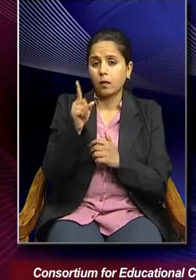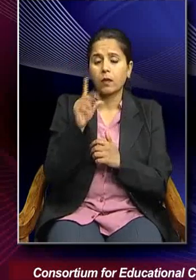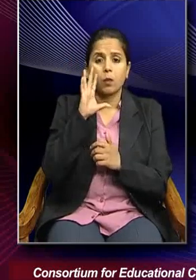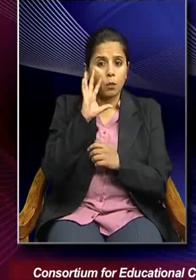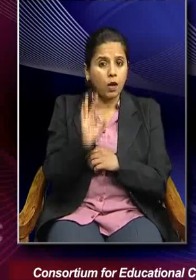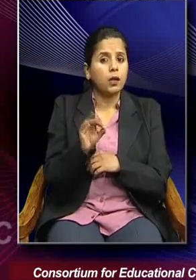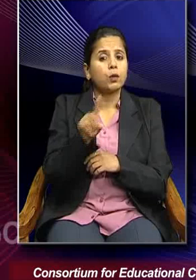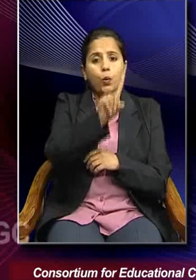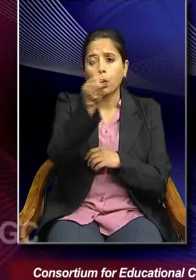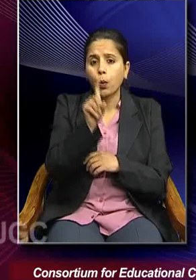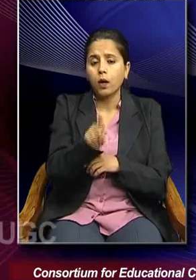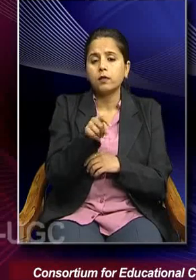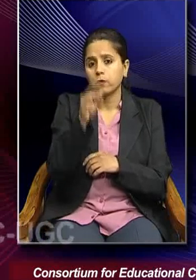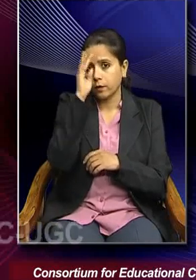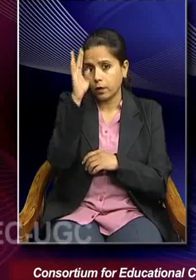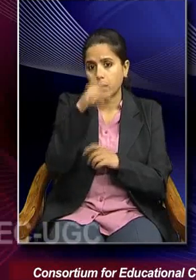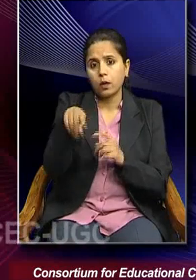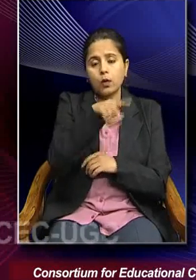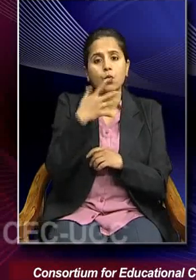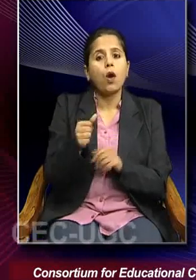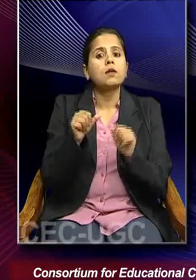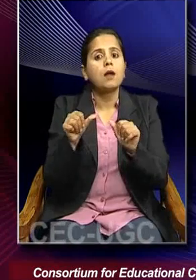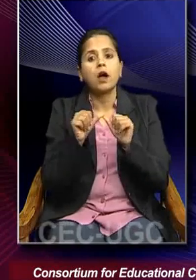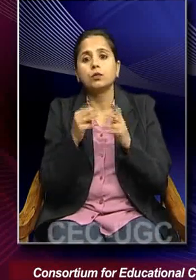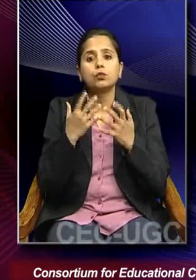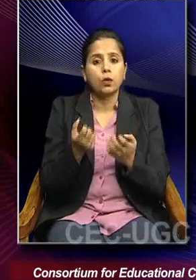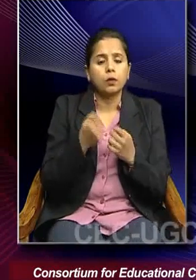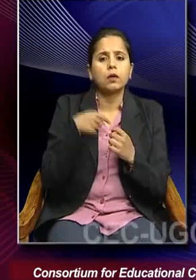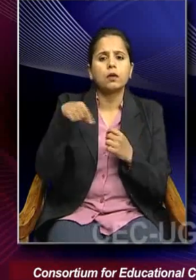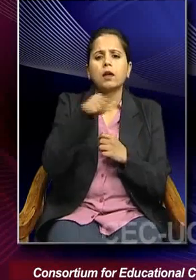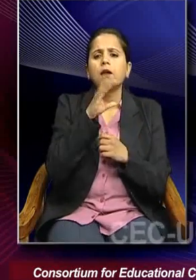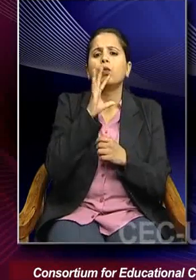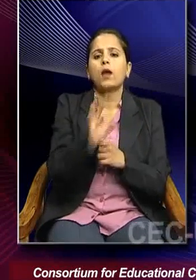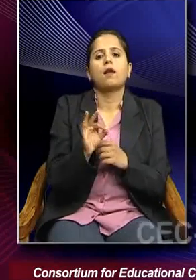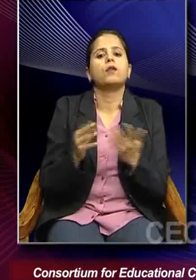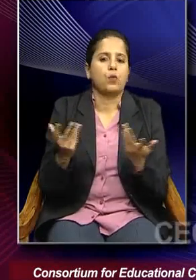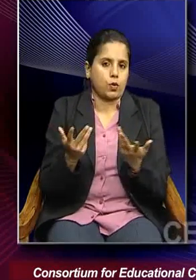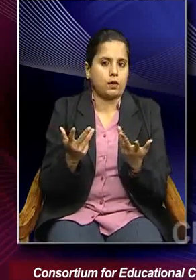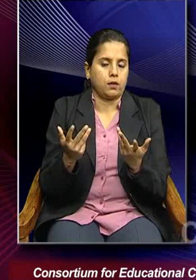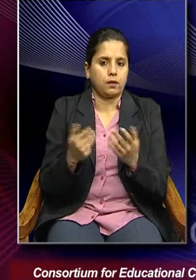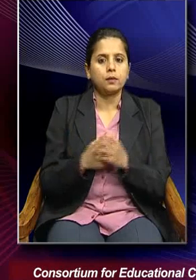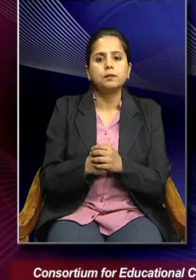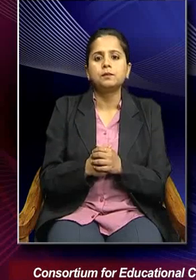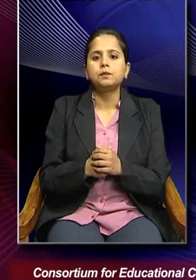fundamental questions that philosophy seeks to answer is, what is reality?